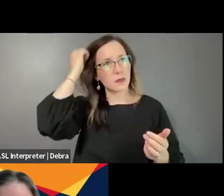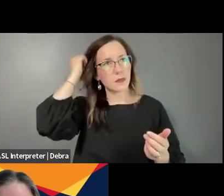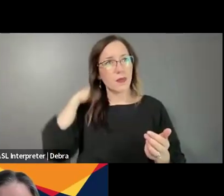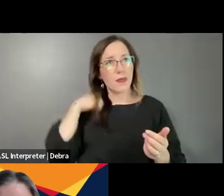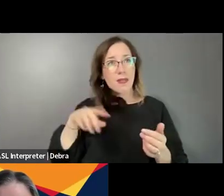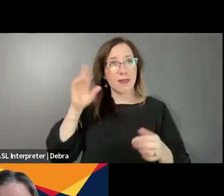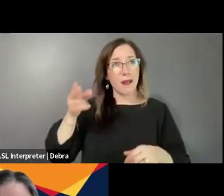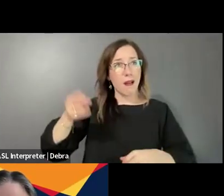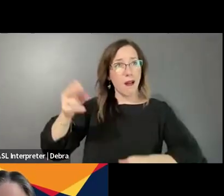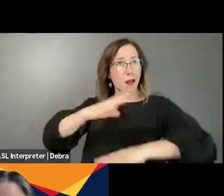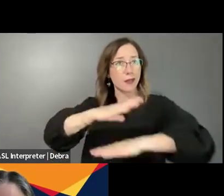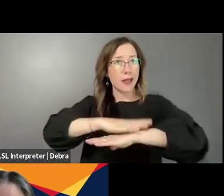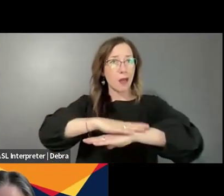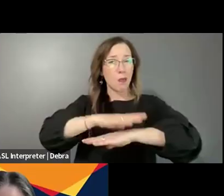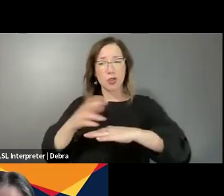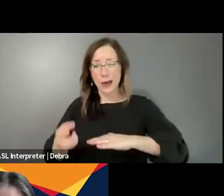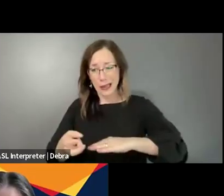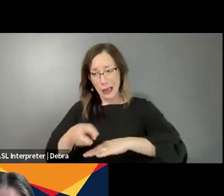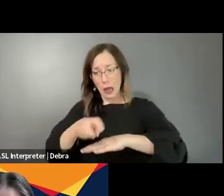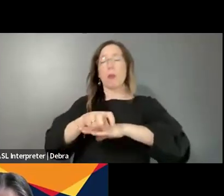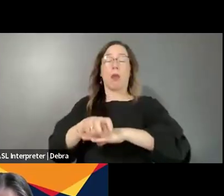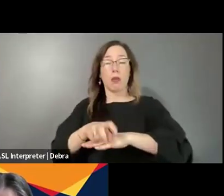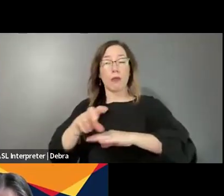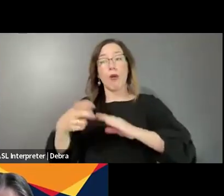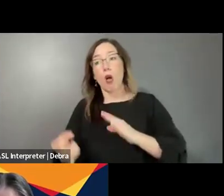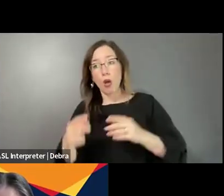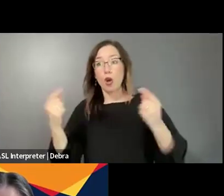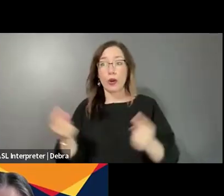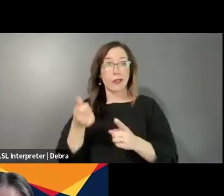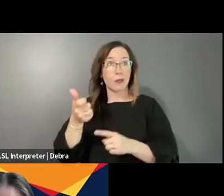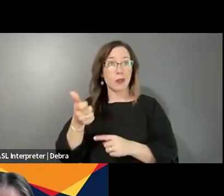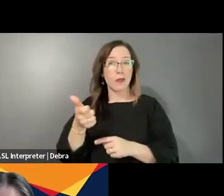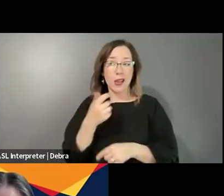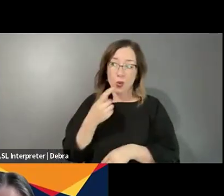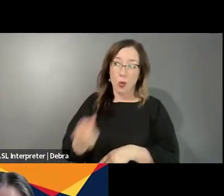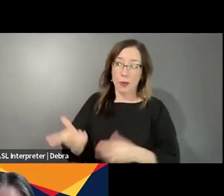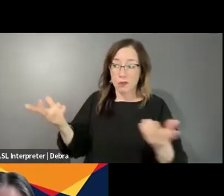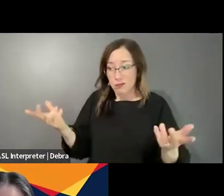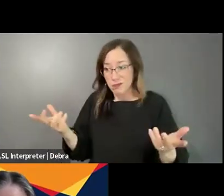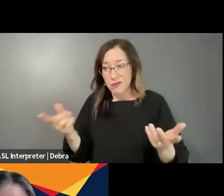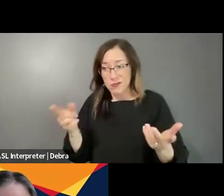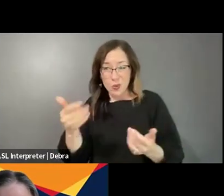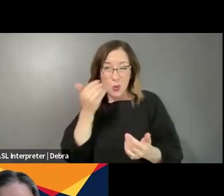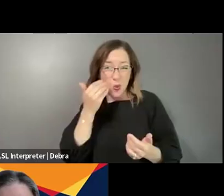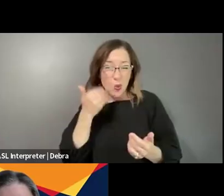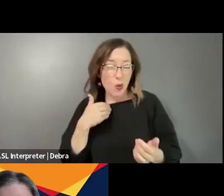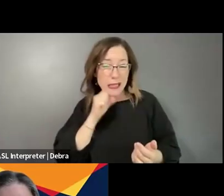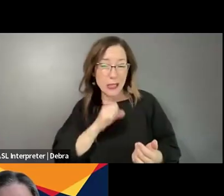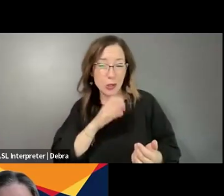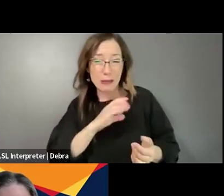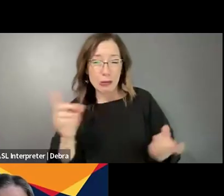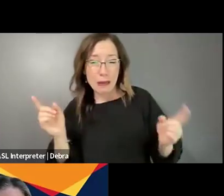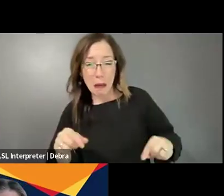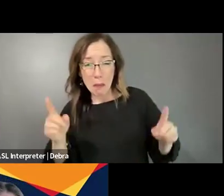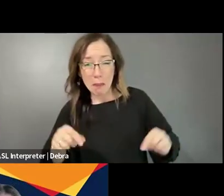and they could hurt themselves as well. So, and that's what I told them. I was like, you do know you have senior citizens coming